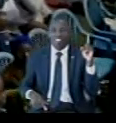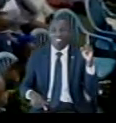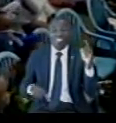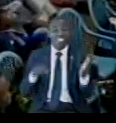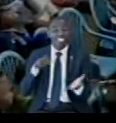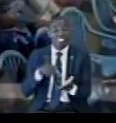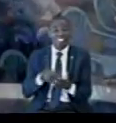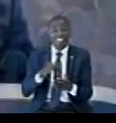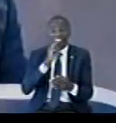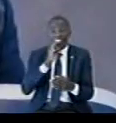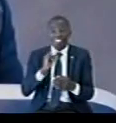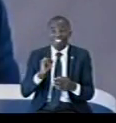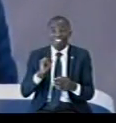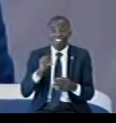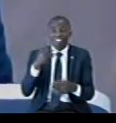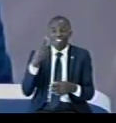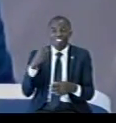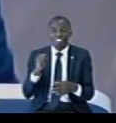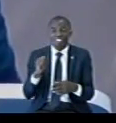This is the hour.